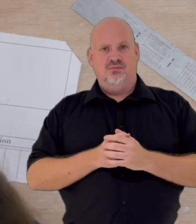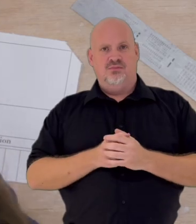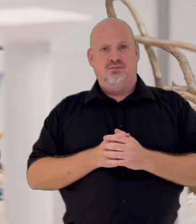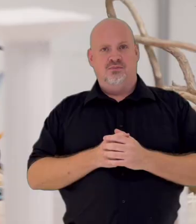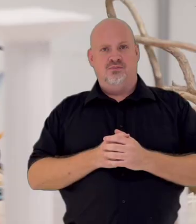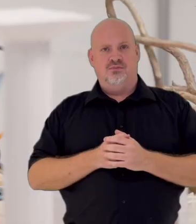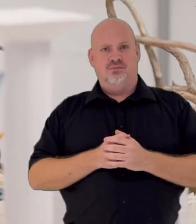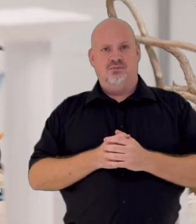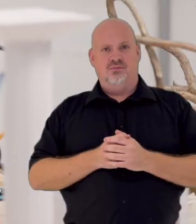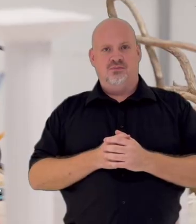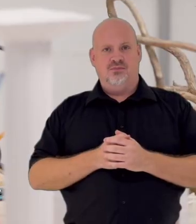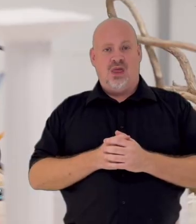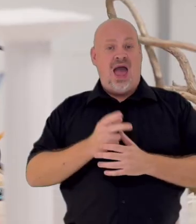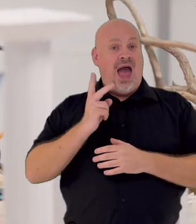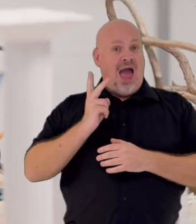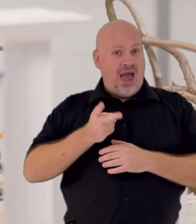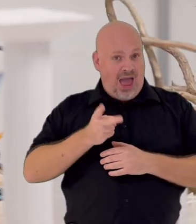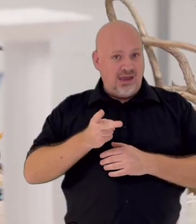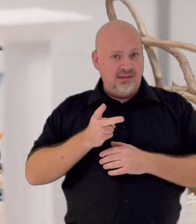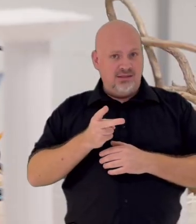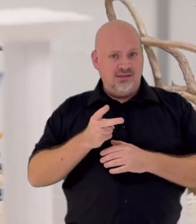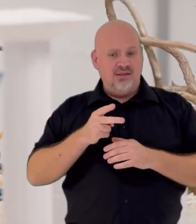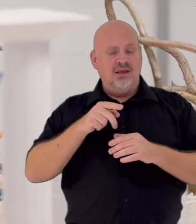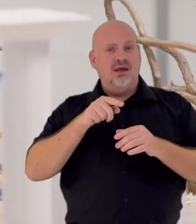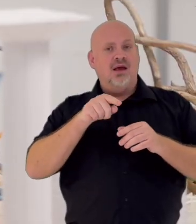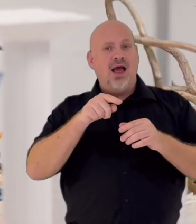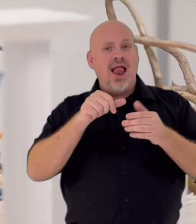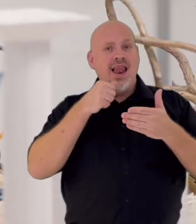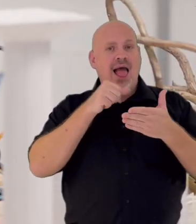and again just line up all of the letters.